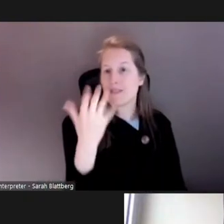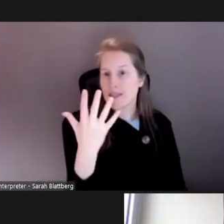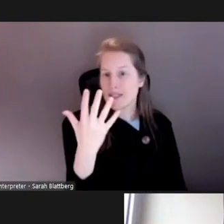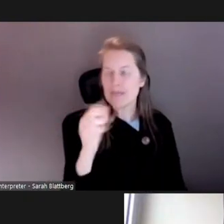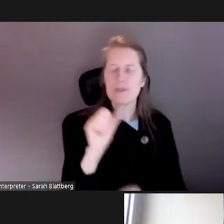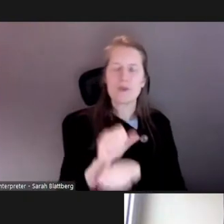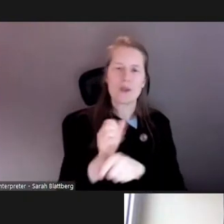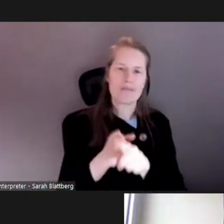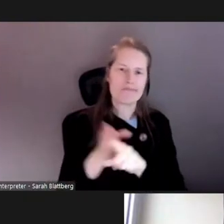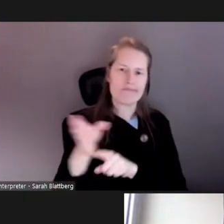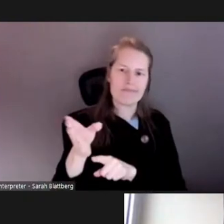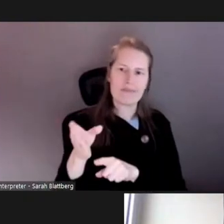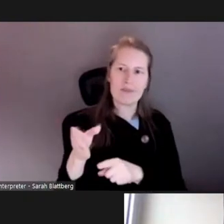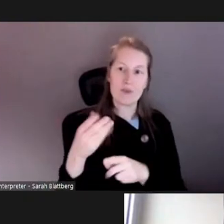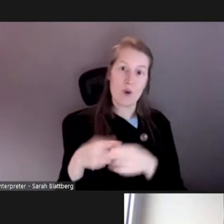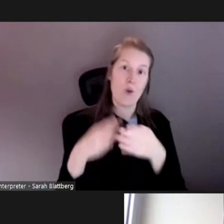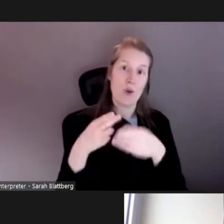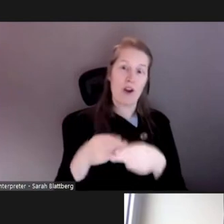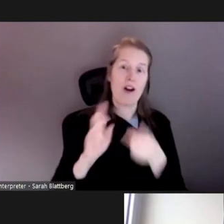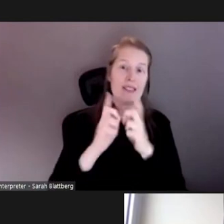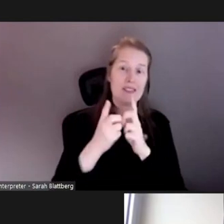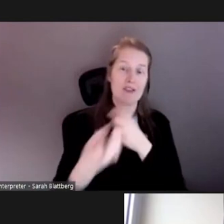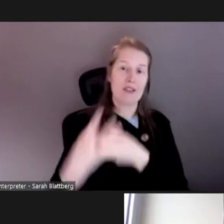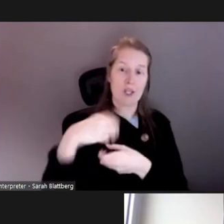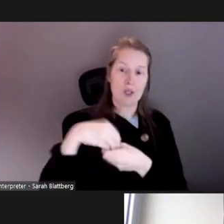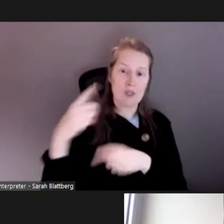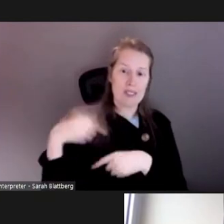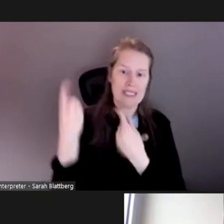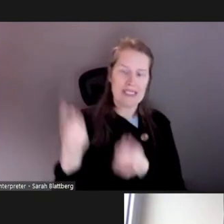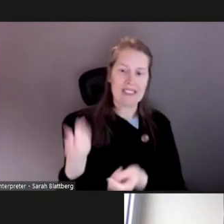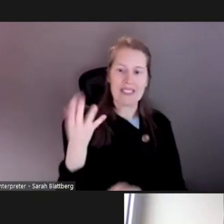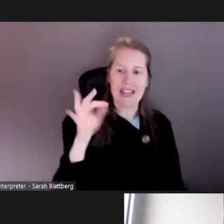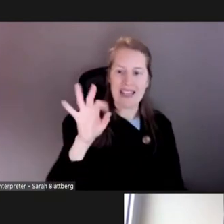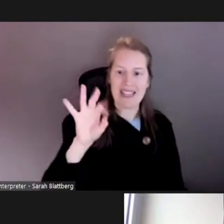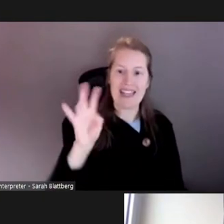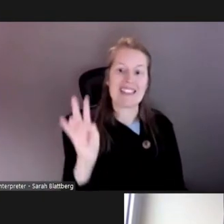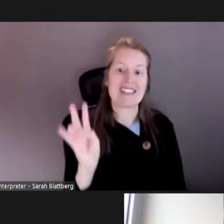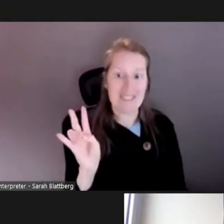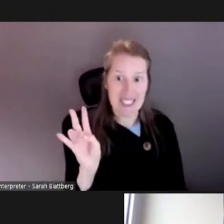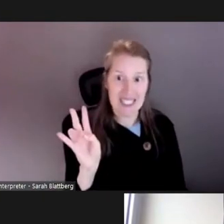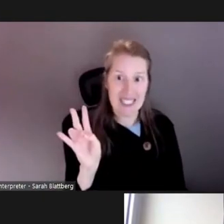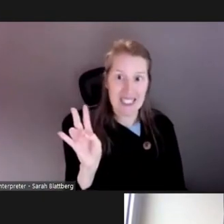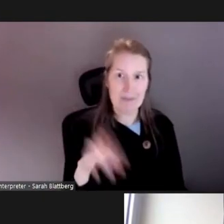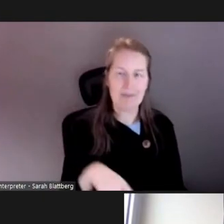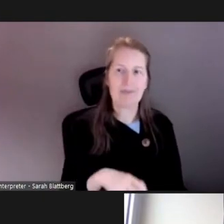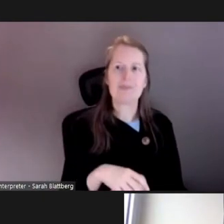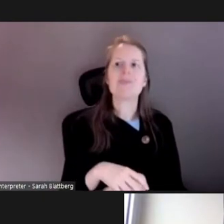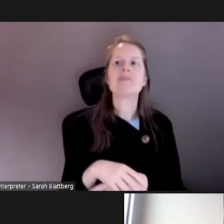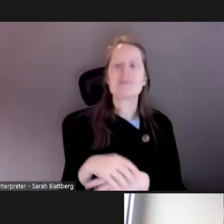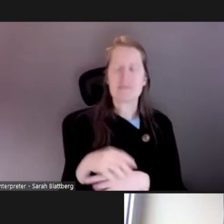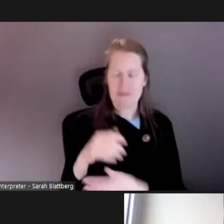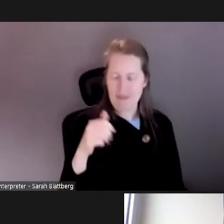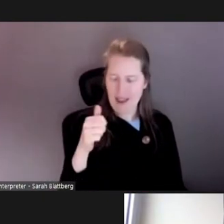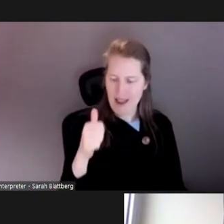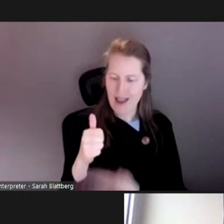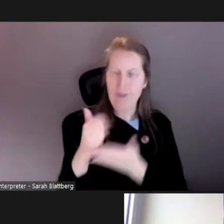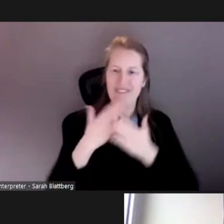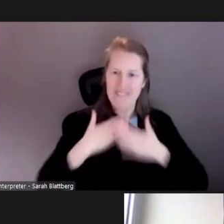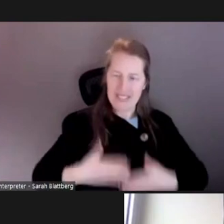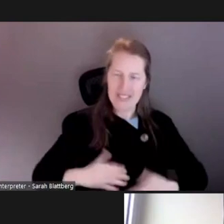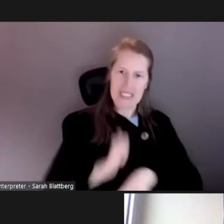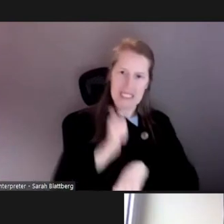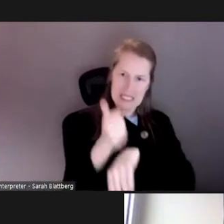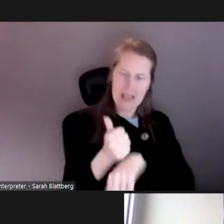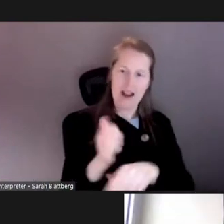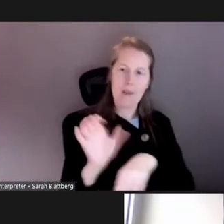working in the field we now call digital inclusion since 1997. She has helped physically set up computer